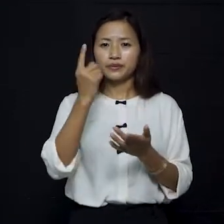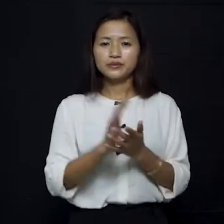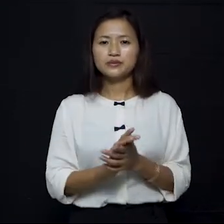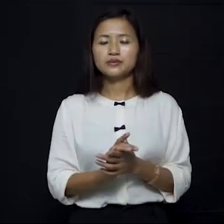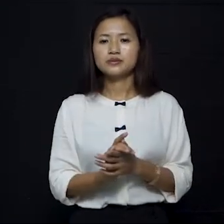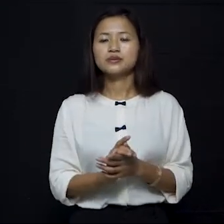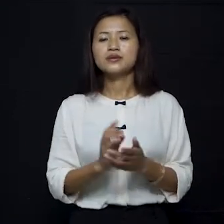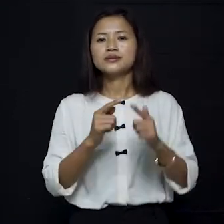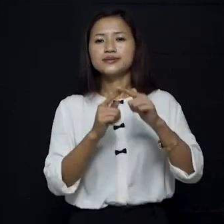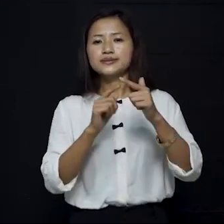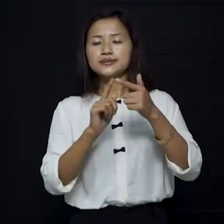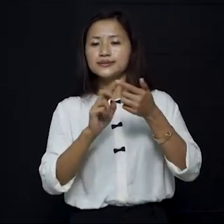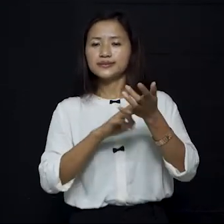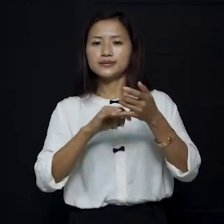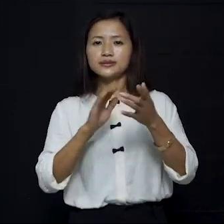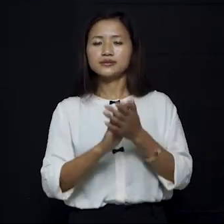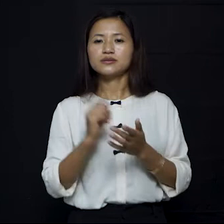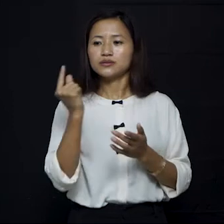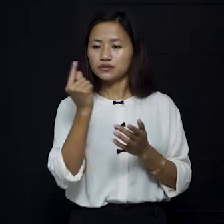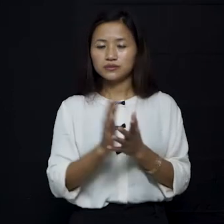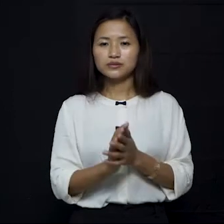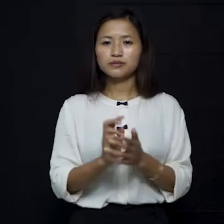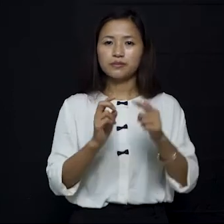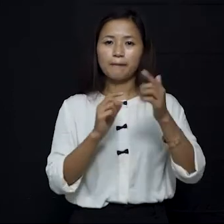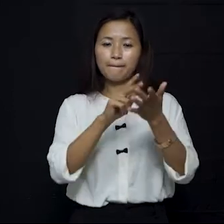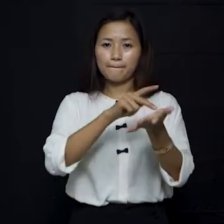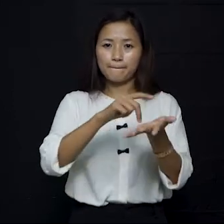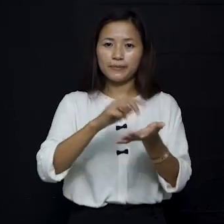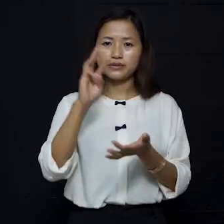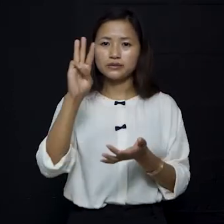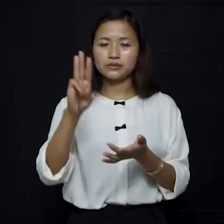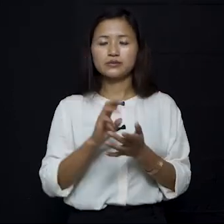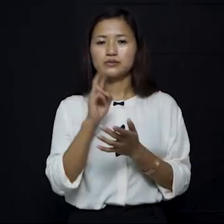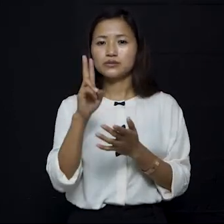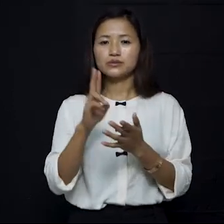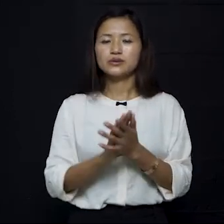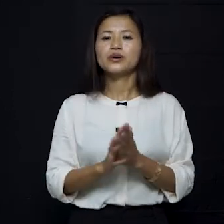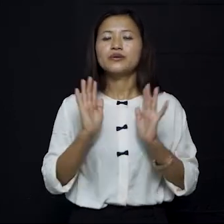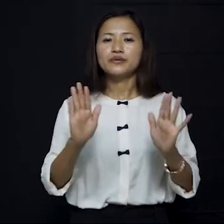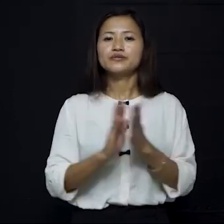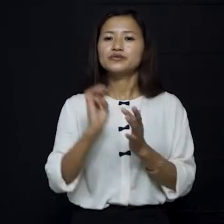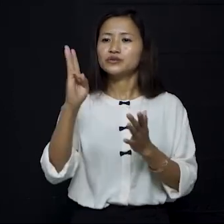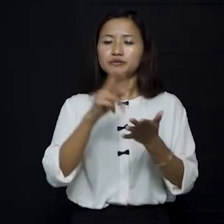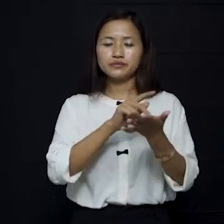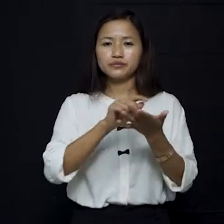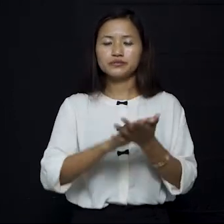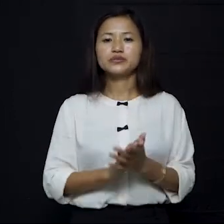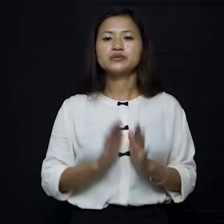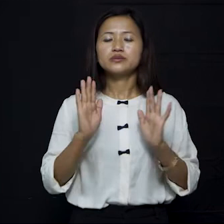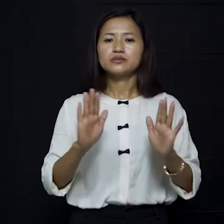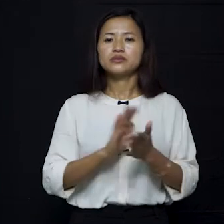their uses part 2, because we know we have 3 main tenses. There are 3 parts for this topic, okay. And today we